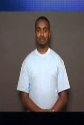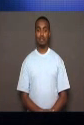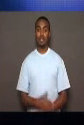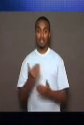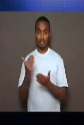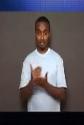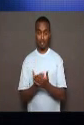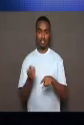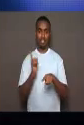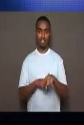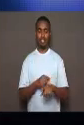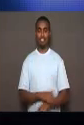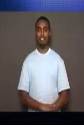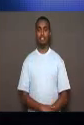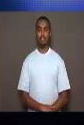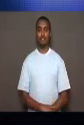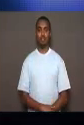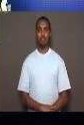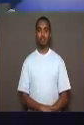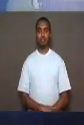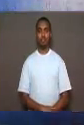Let's get back to our lesson.